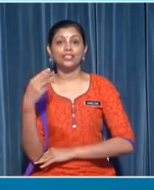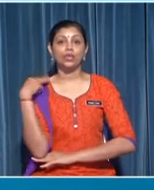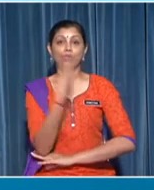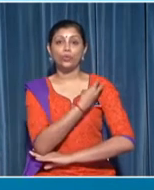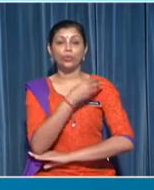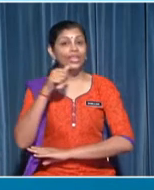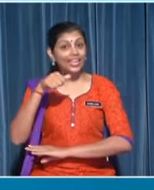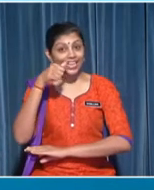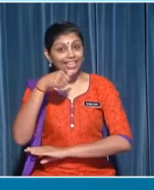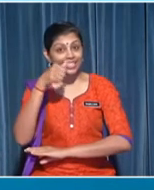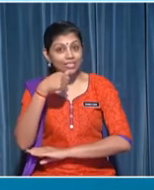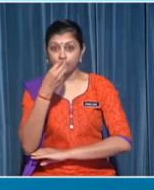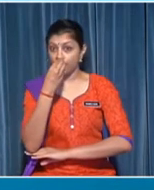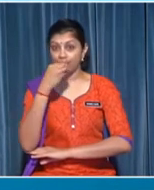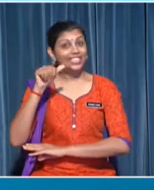actually happens to them.